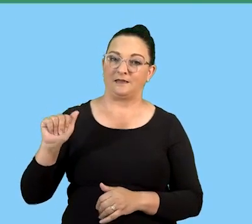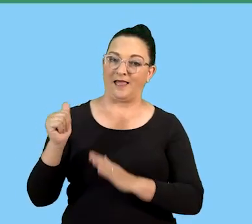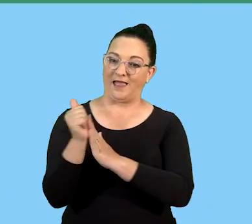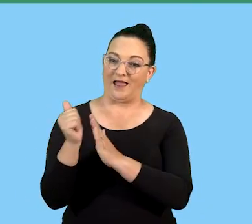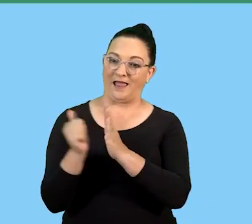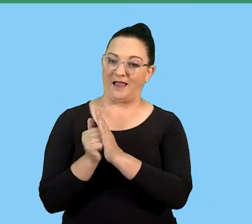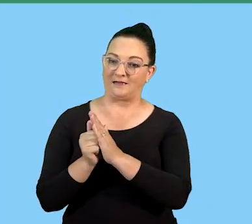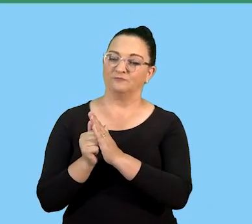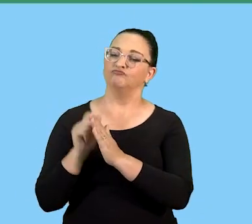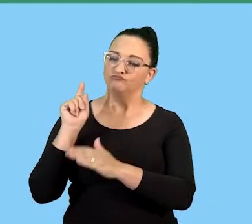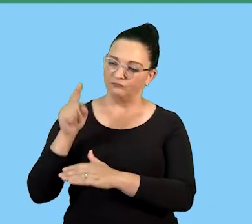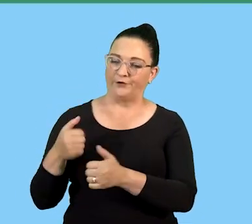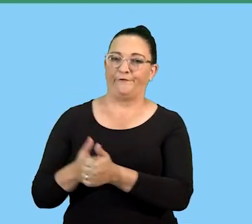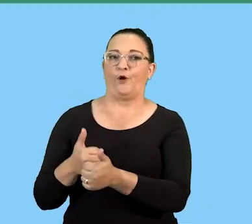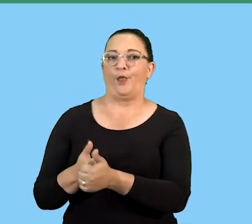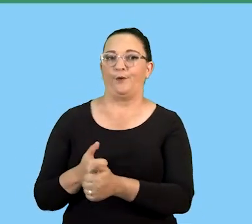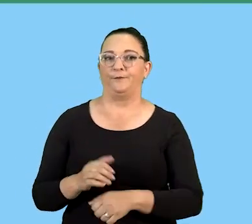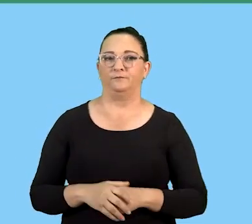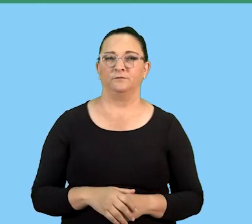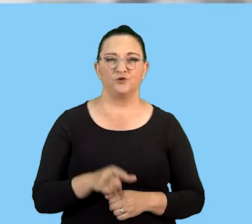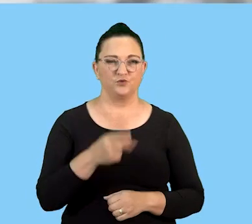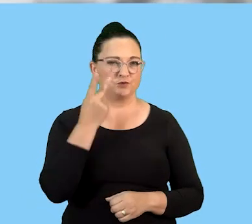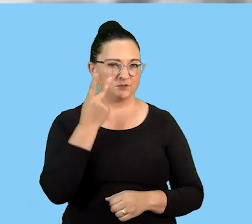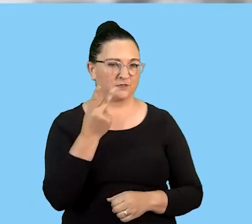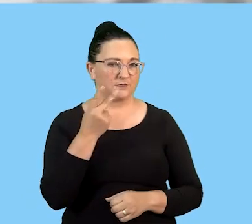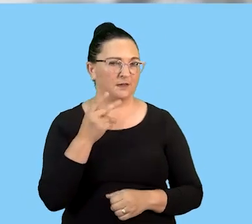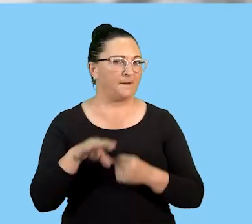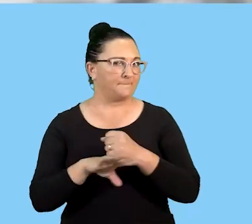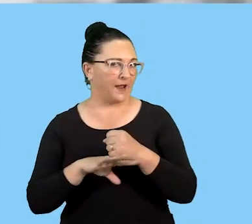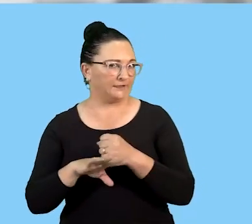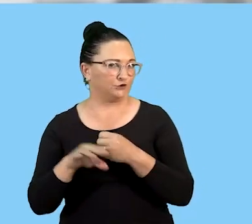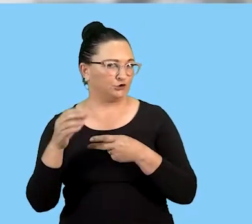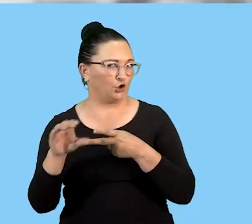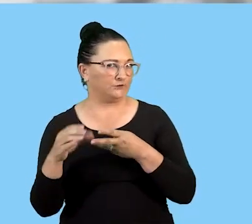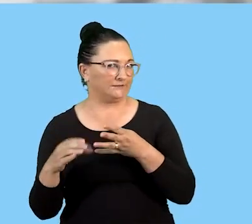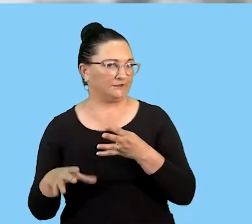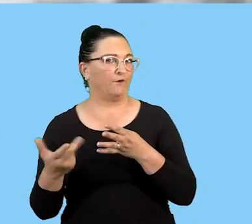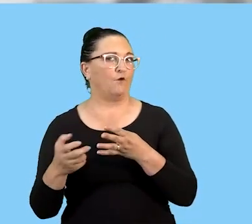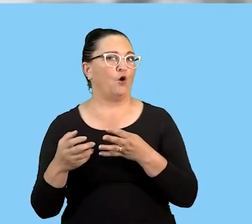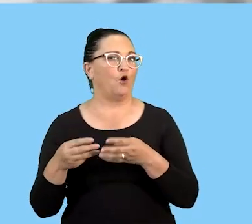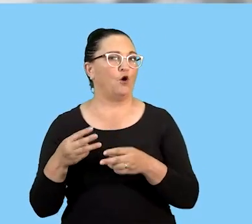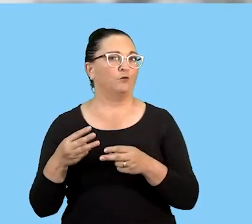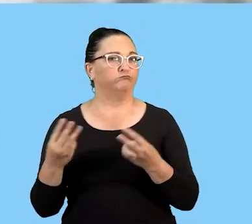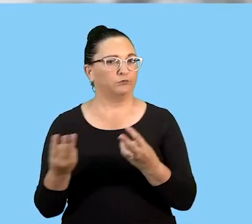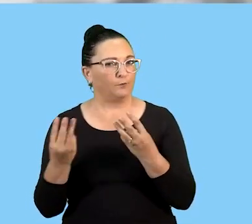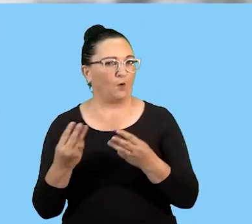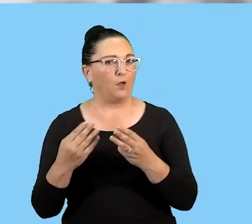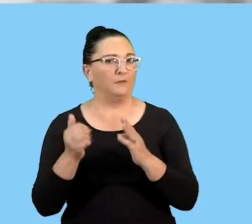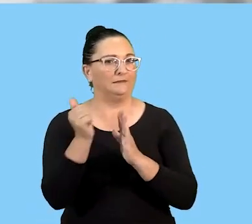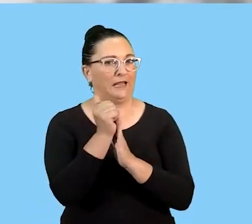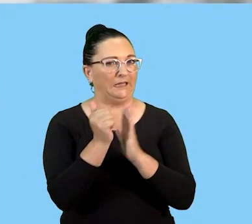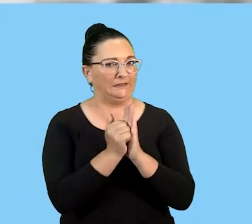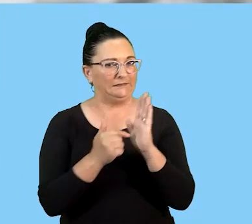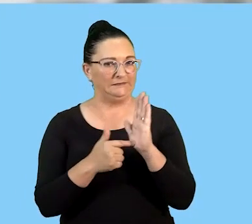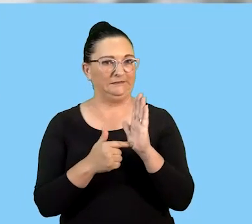Employment Act. Now, you will remember from our definitions that the basic conditions of Employment Act is there to make sure that